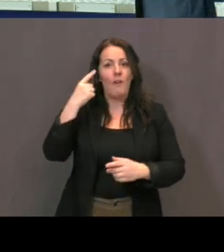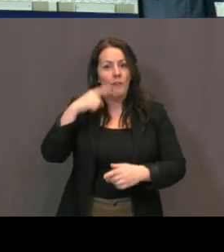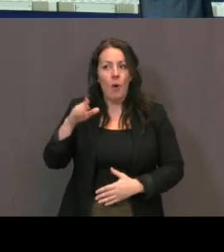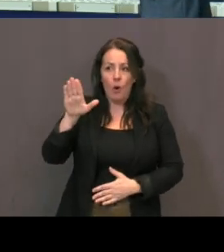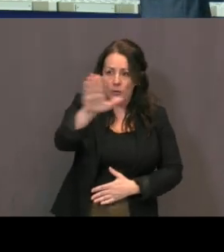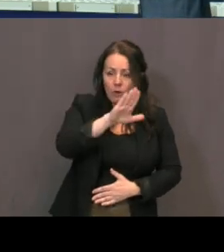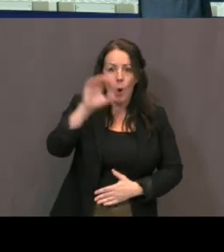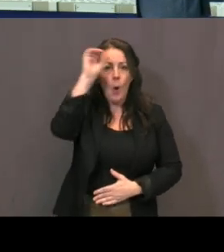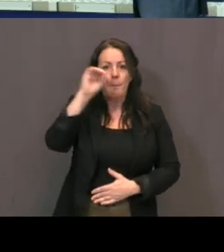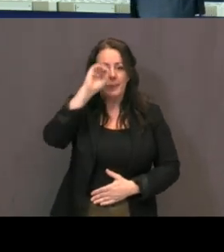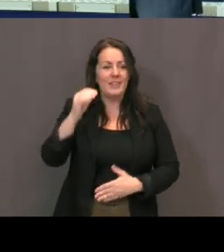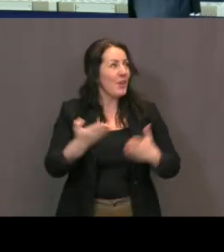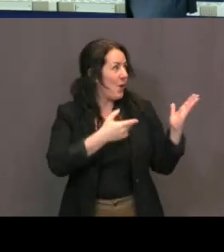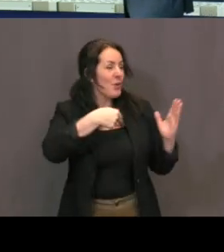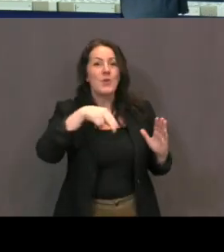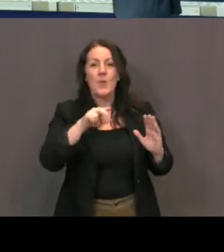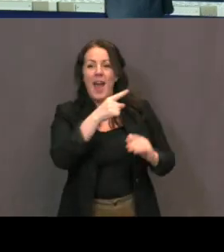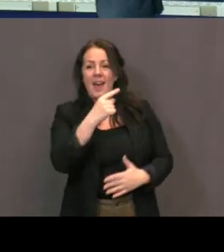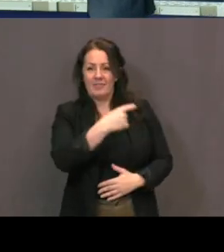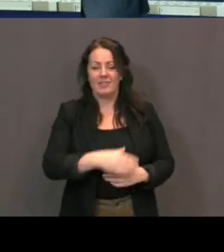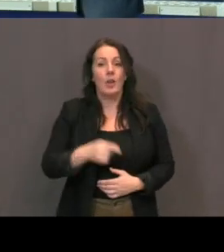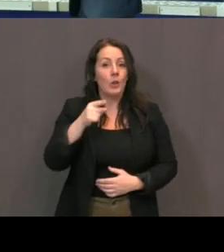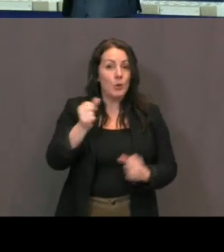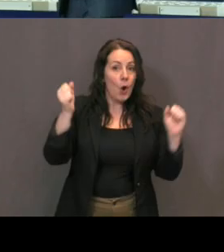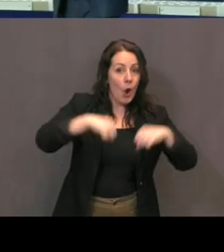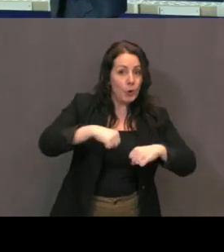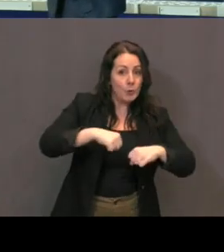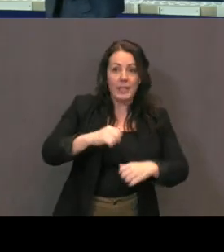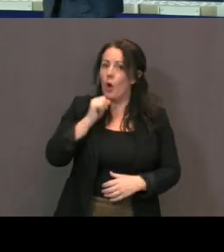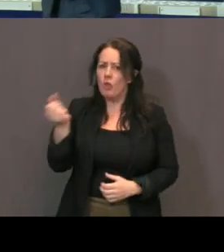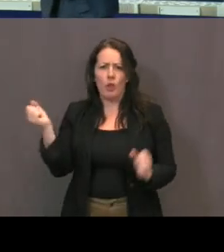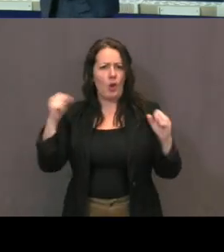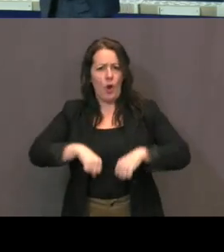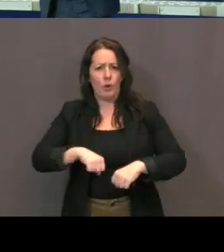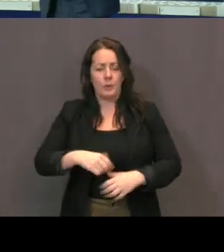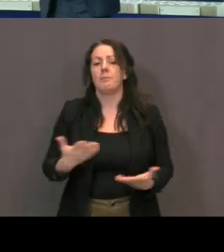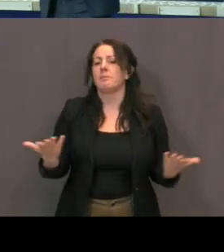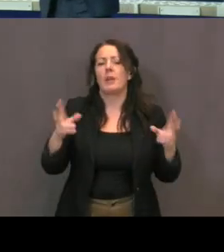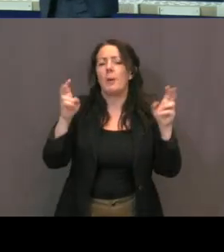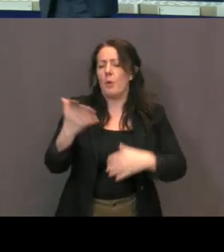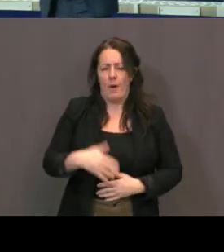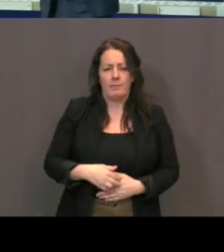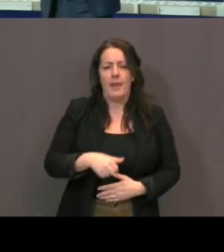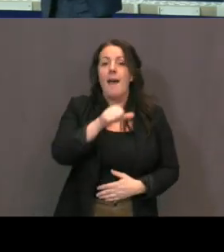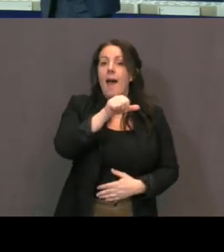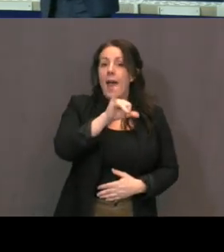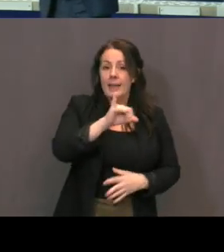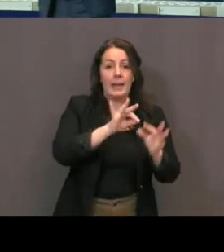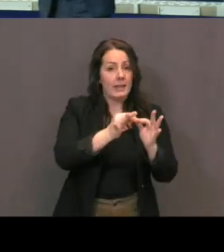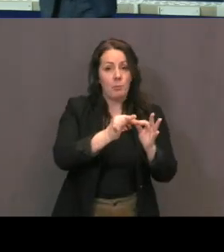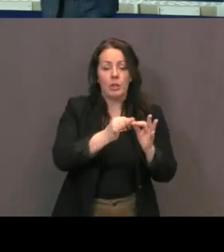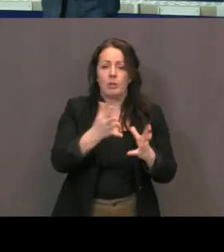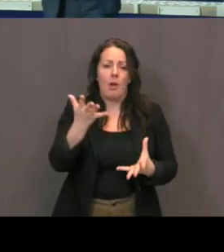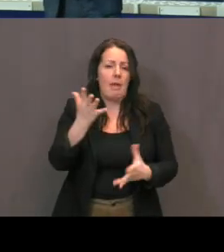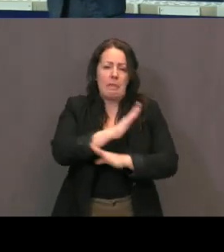We're going to give you some time now to reply, see what comes up on the screen. I have a suspicion of what